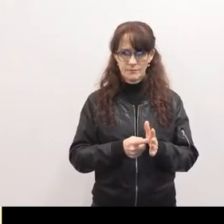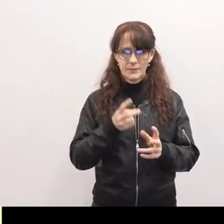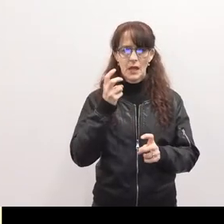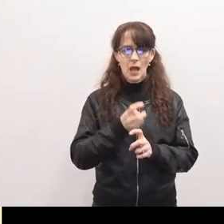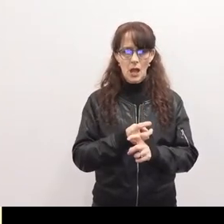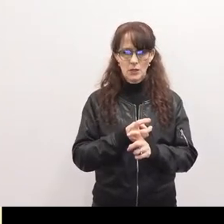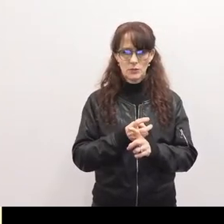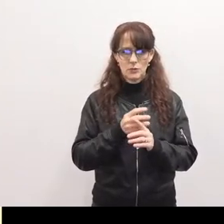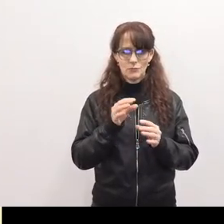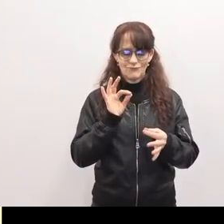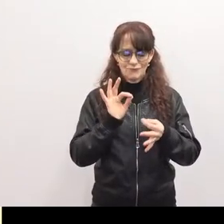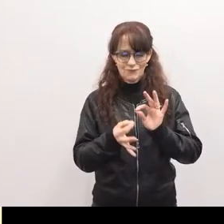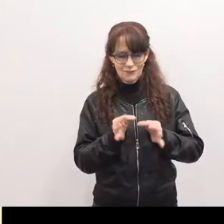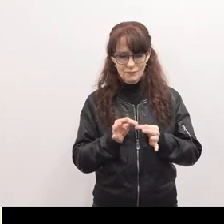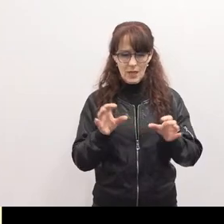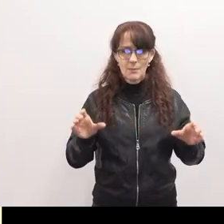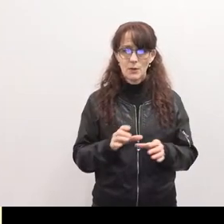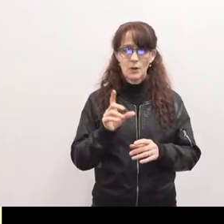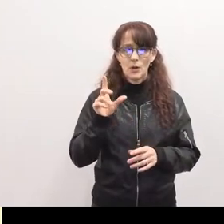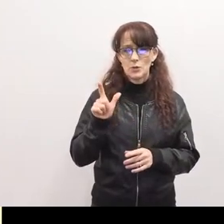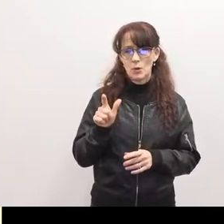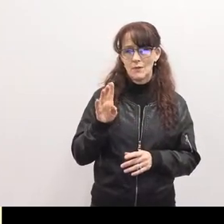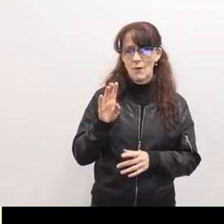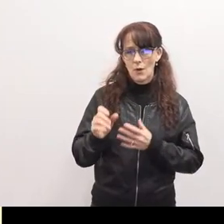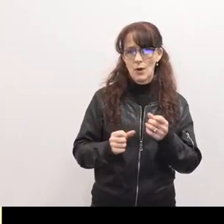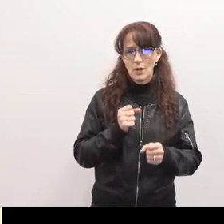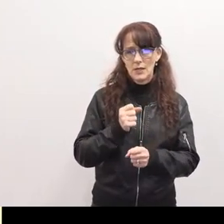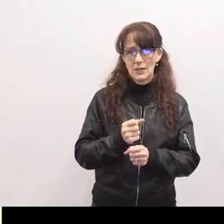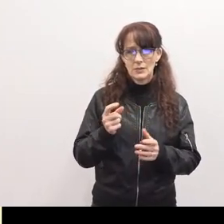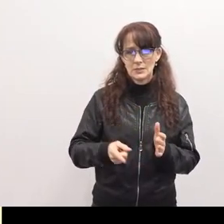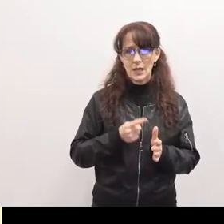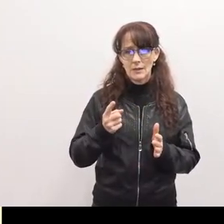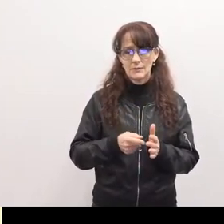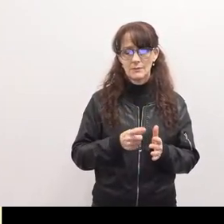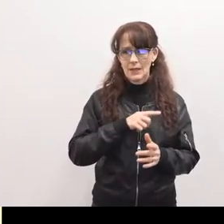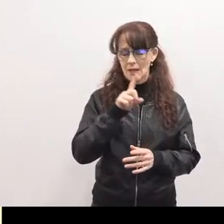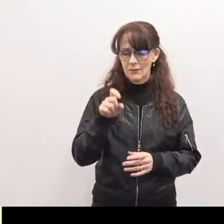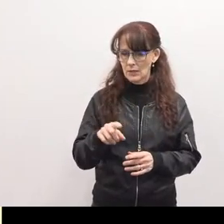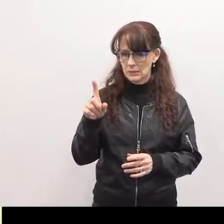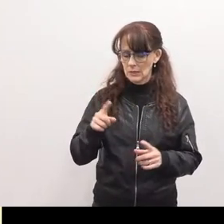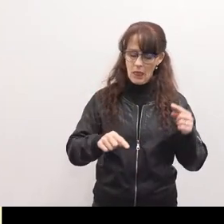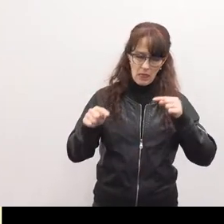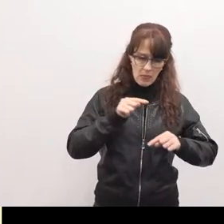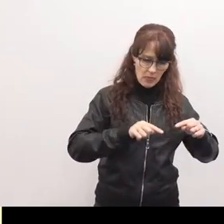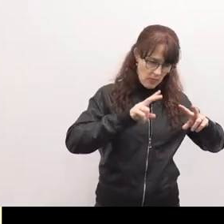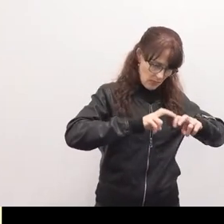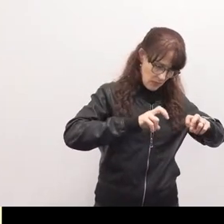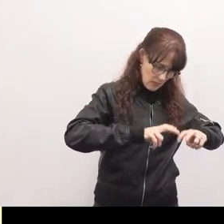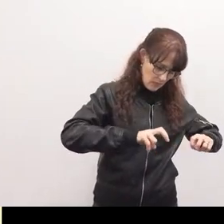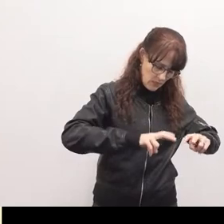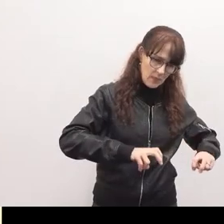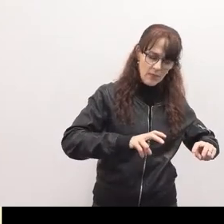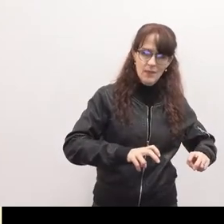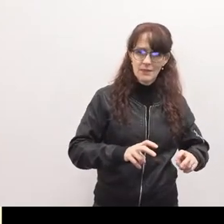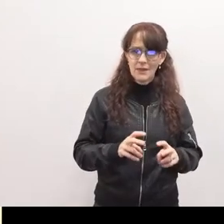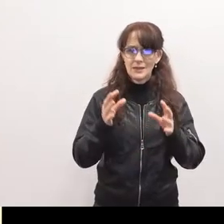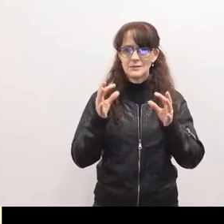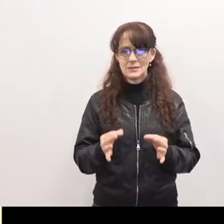follow. I've been doing it for about 24 years, and there are still times where I have questions that I've got to go back and look at and